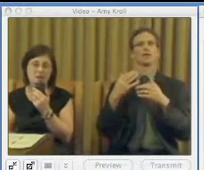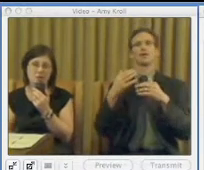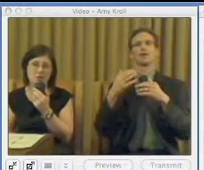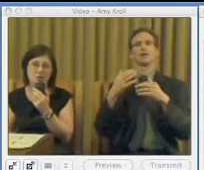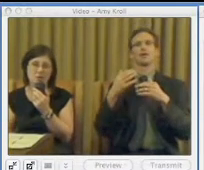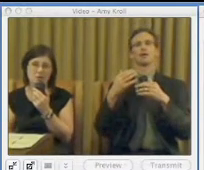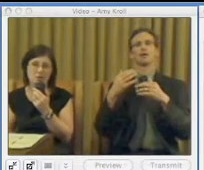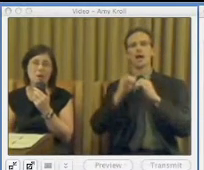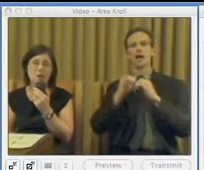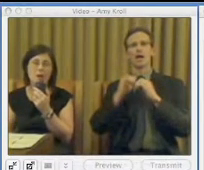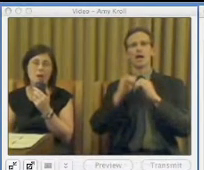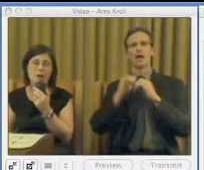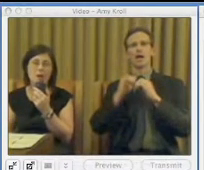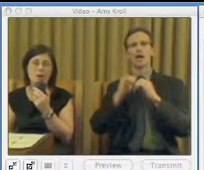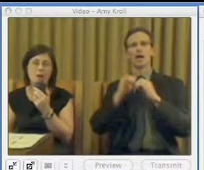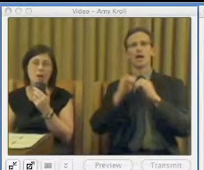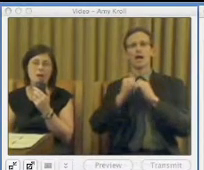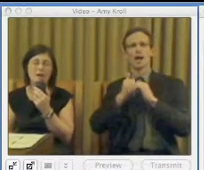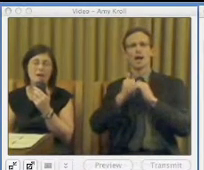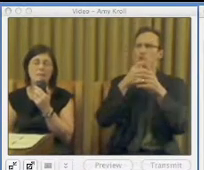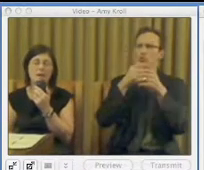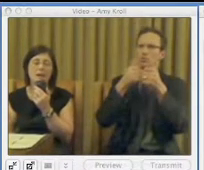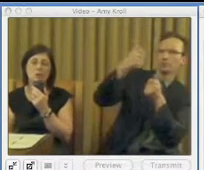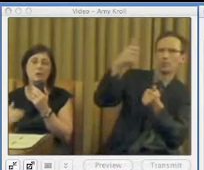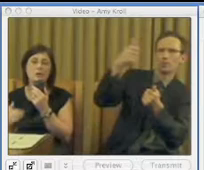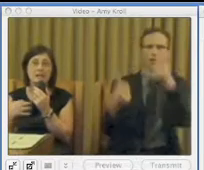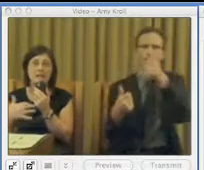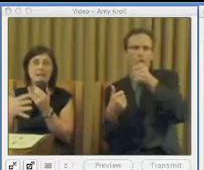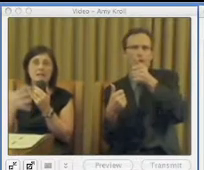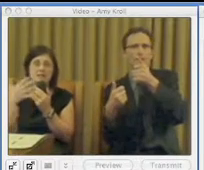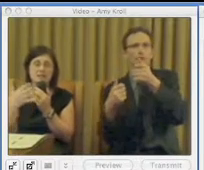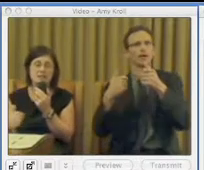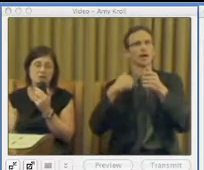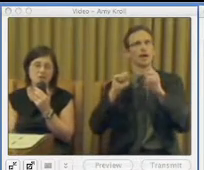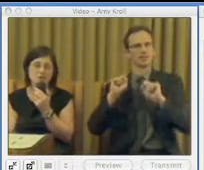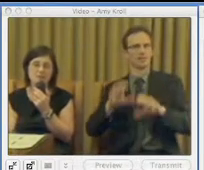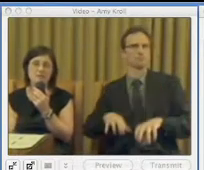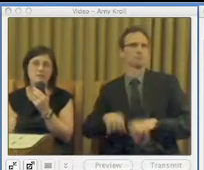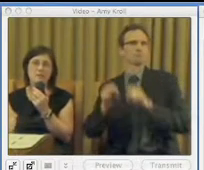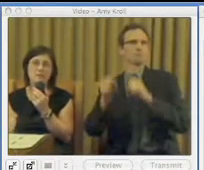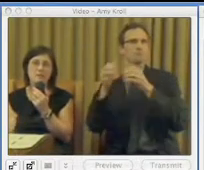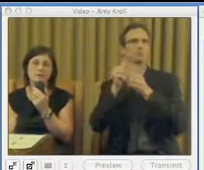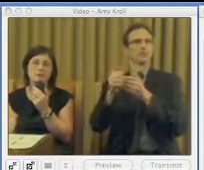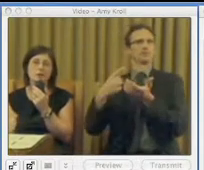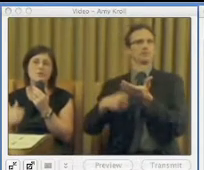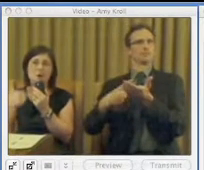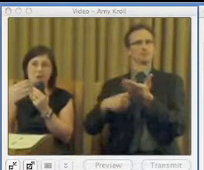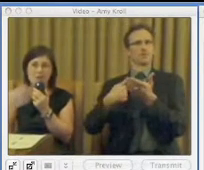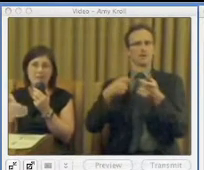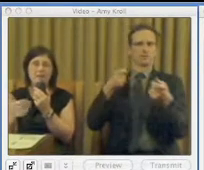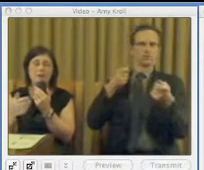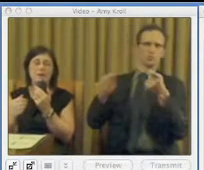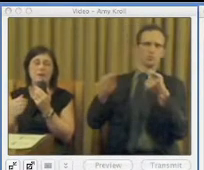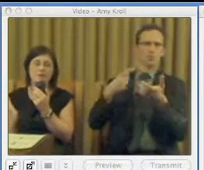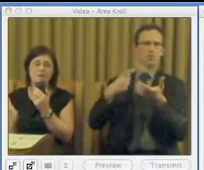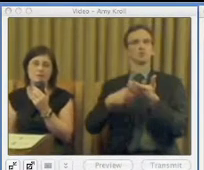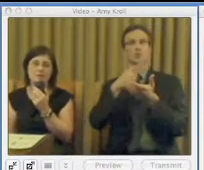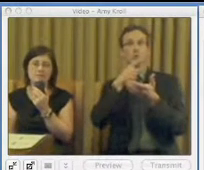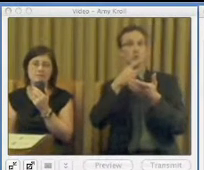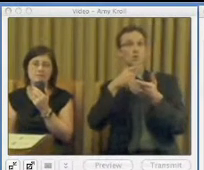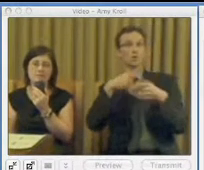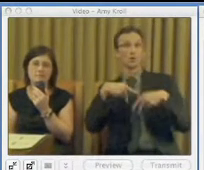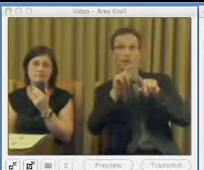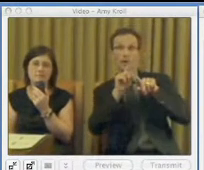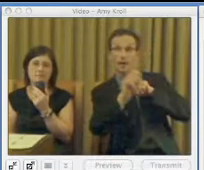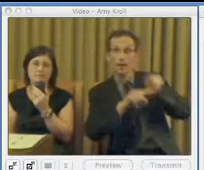negotiate the interaction, who has the power in that dynamic to lead the discussion. Who's